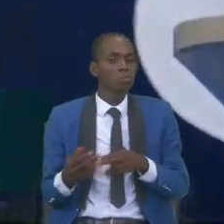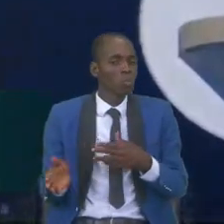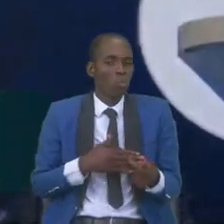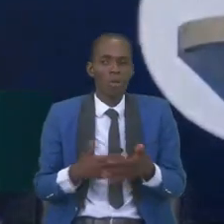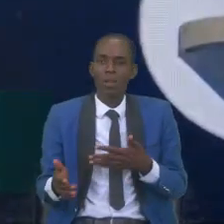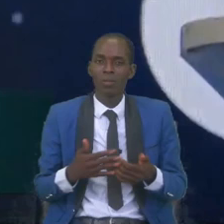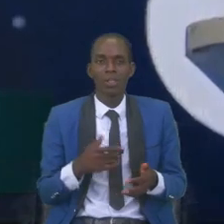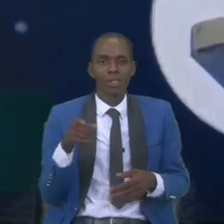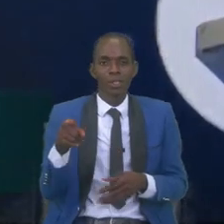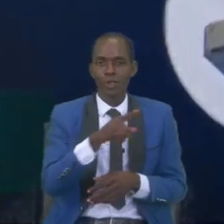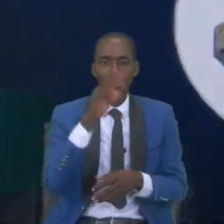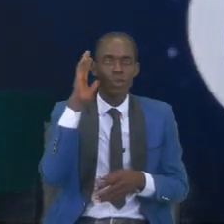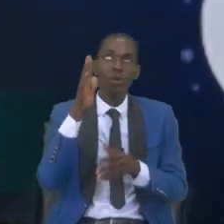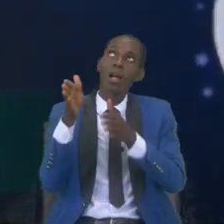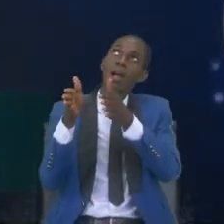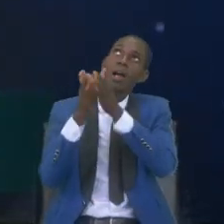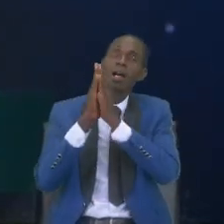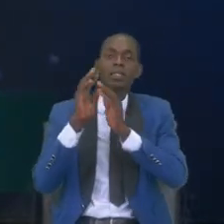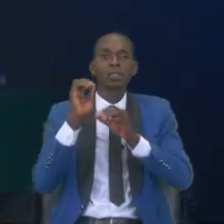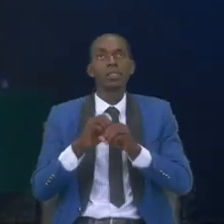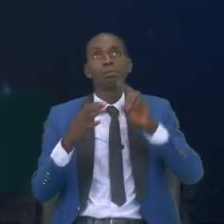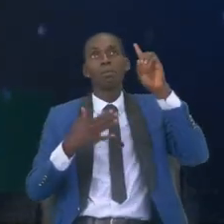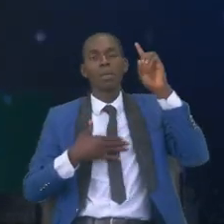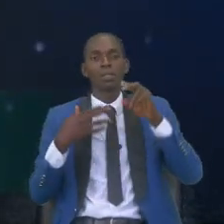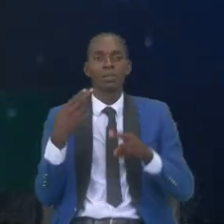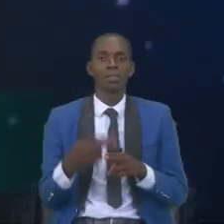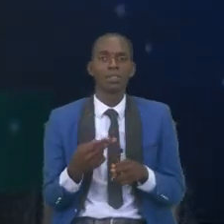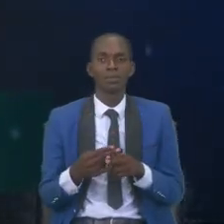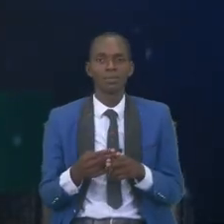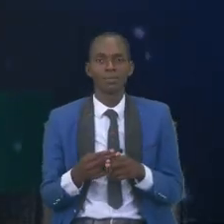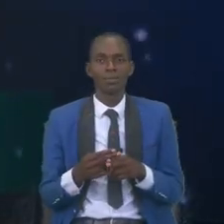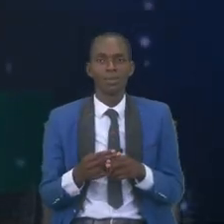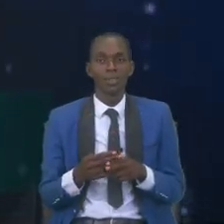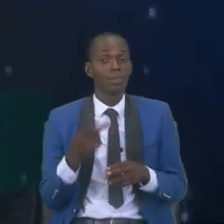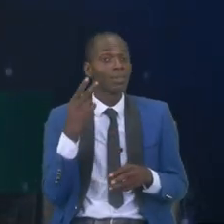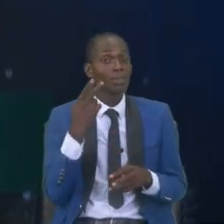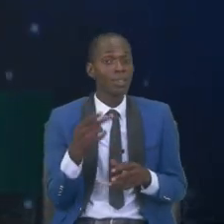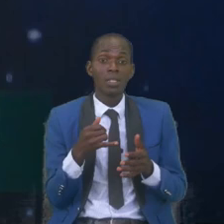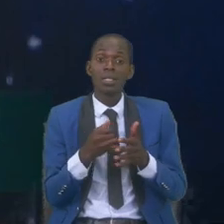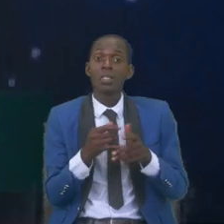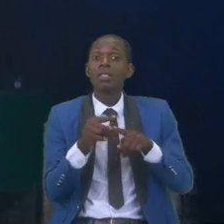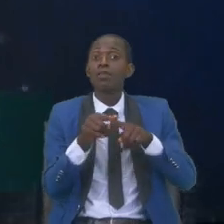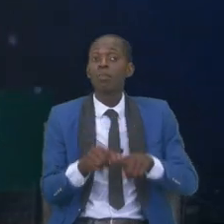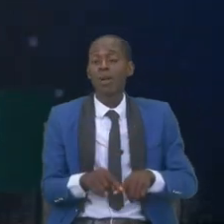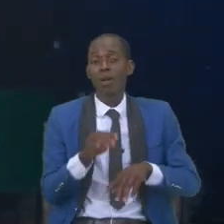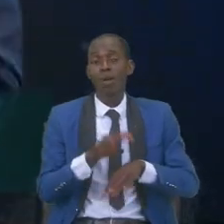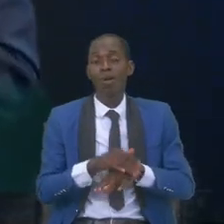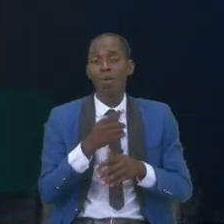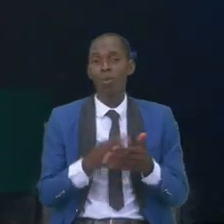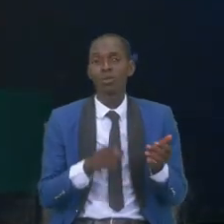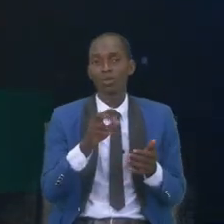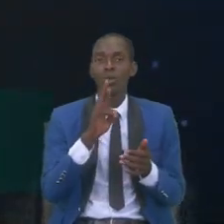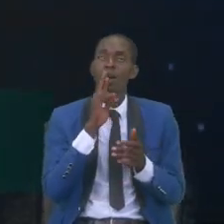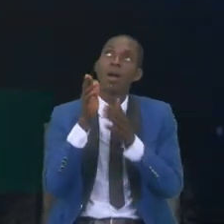ye shall ask in my name, you know, it depends on your asking. You know, sometimes